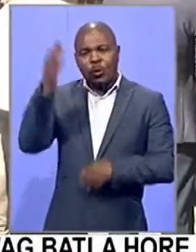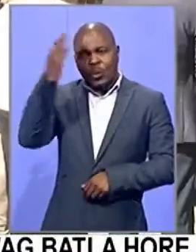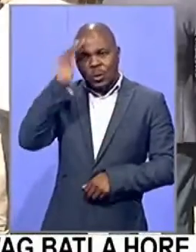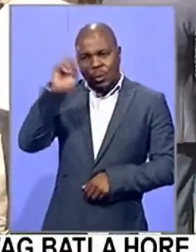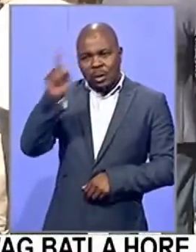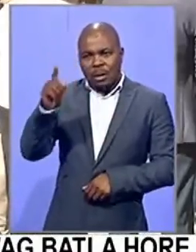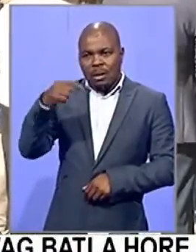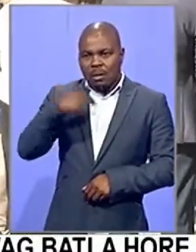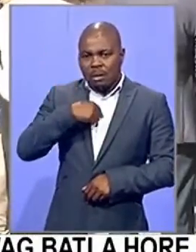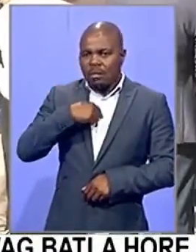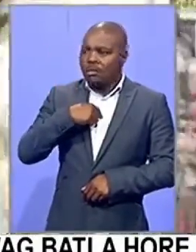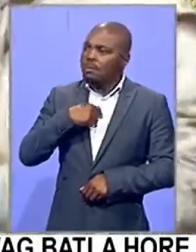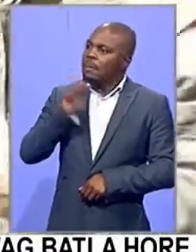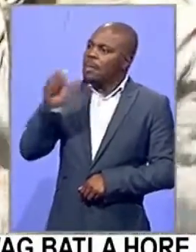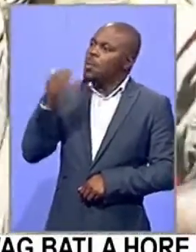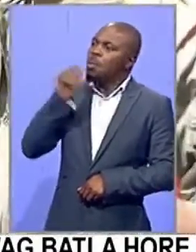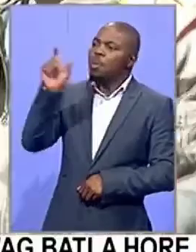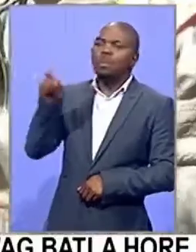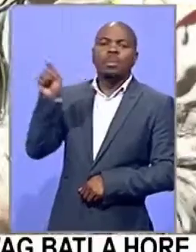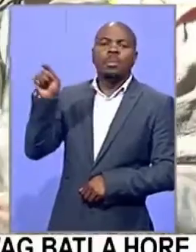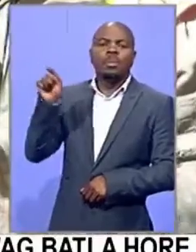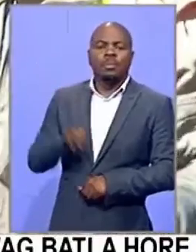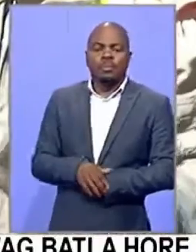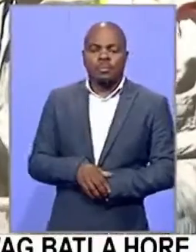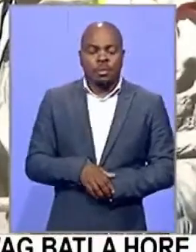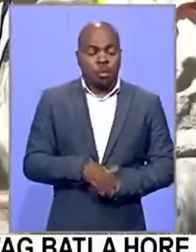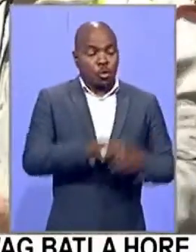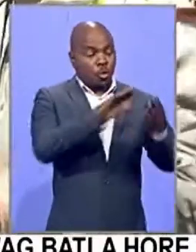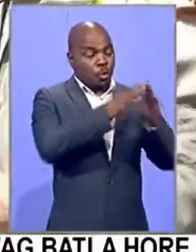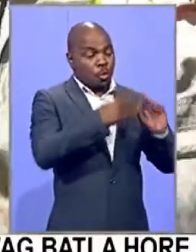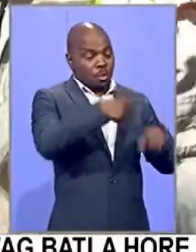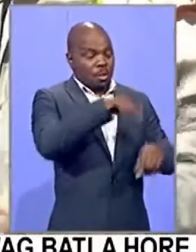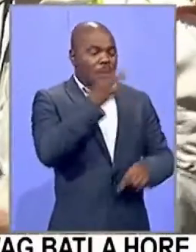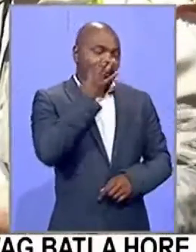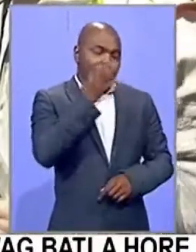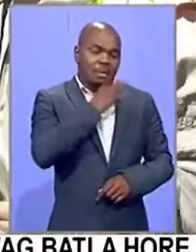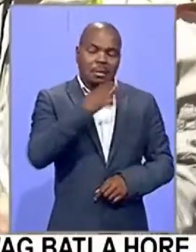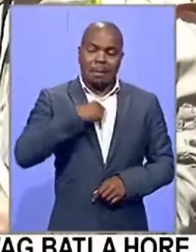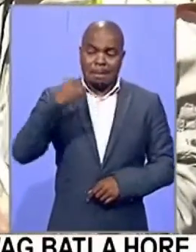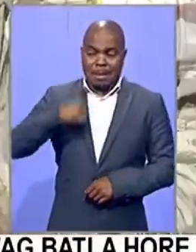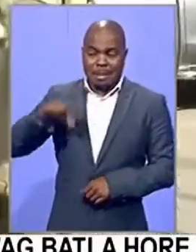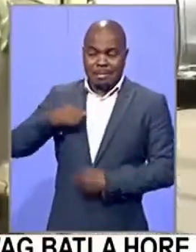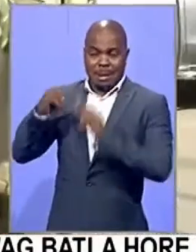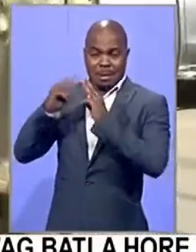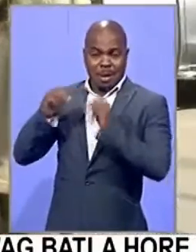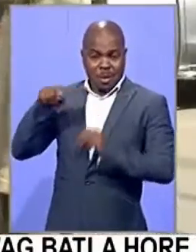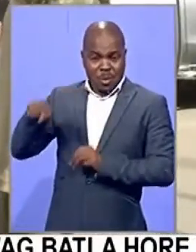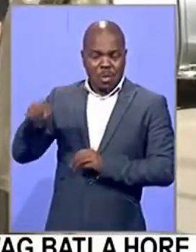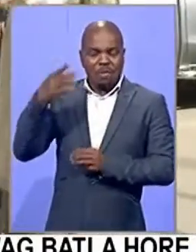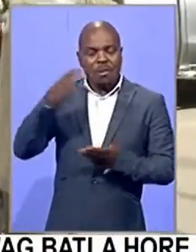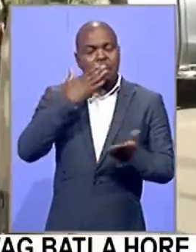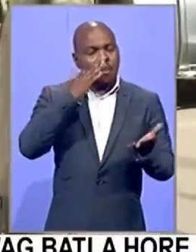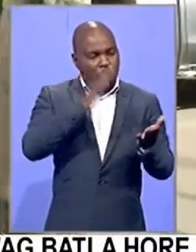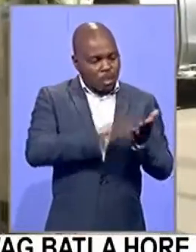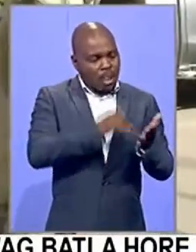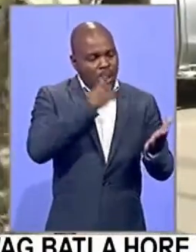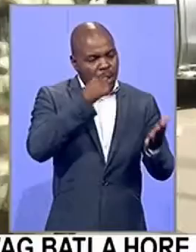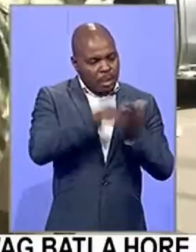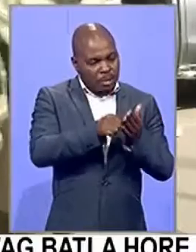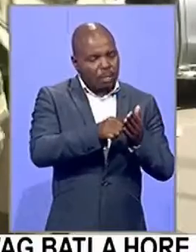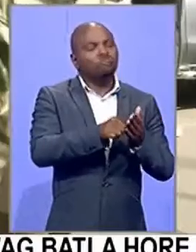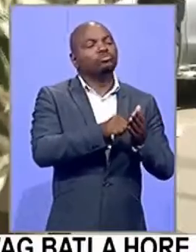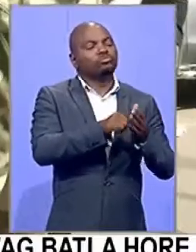re tshwantse re ikarabelle ho mang. Baahi ba boetse ba re masepala wa Mangaung Metro o ile wa tshepisa hore o tla ba fa mangolo